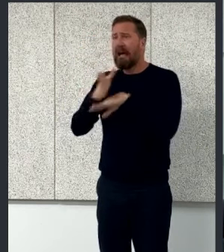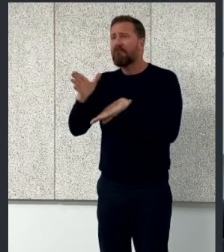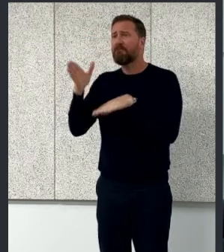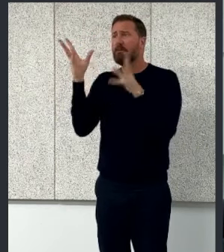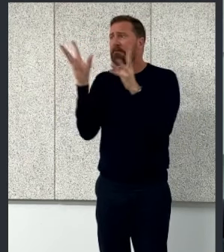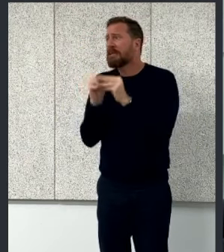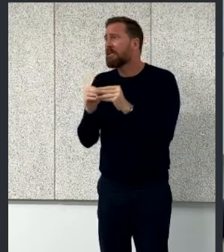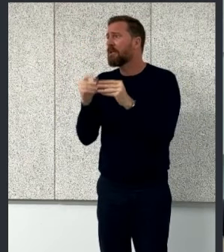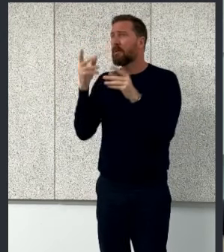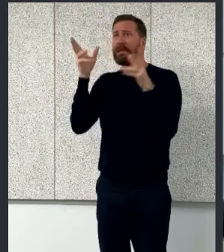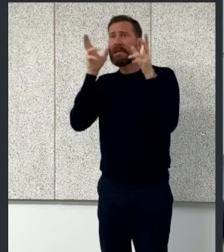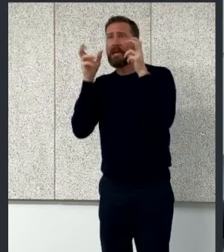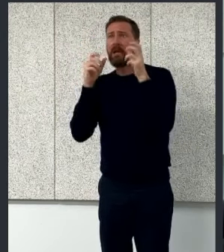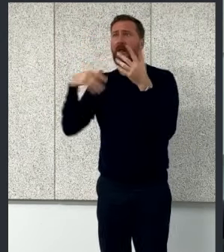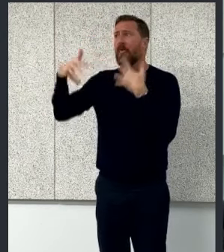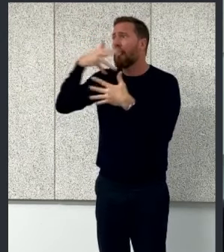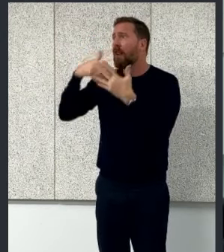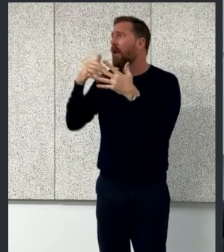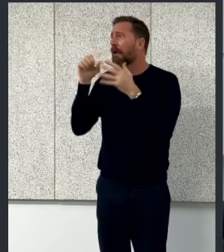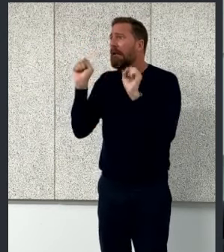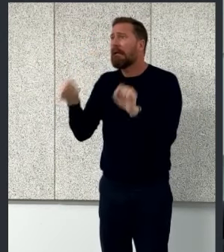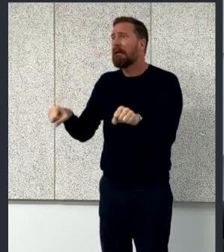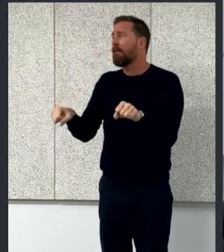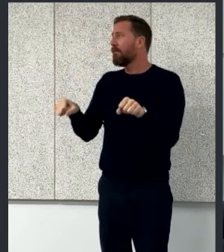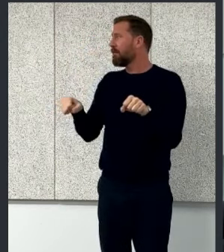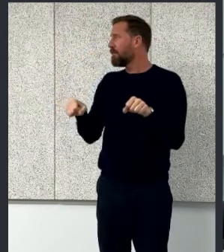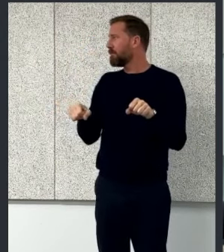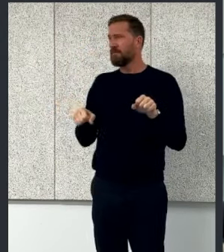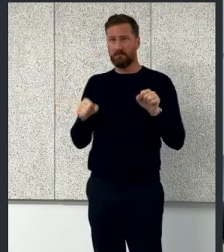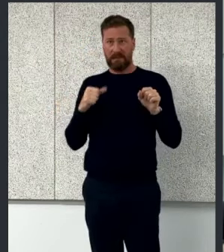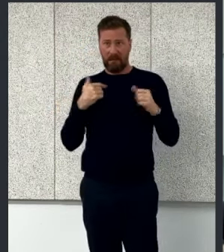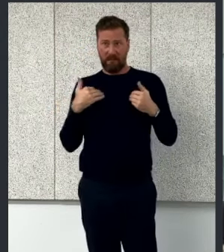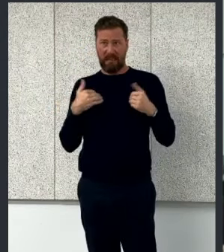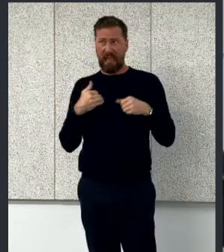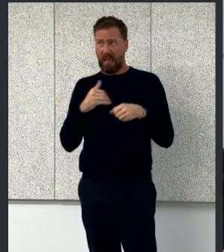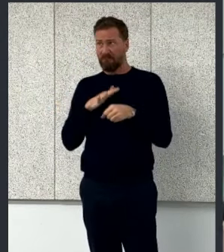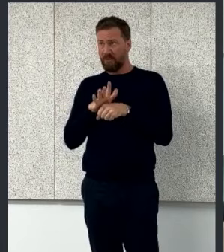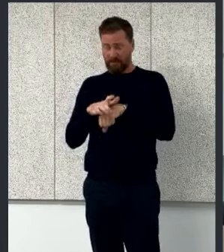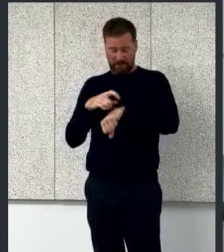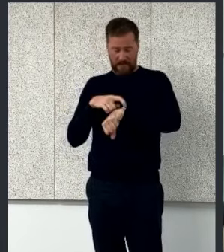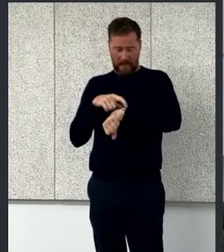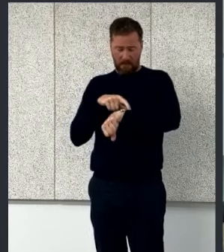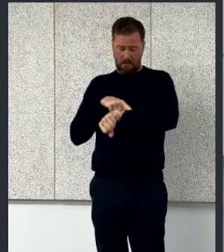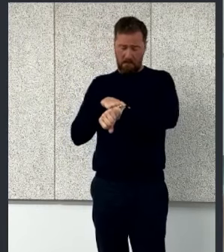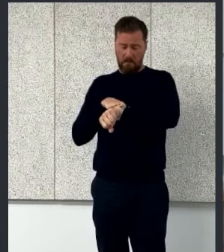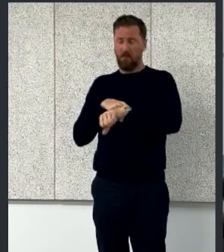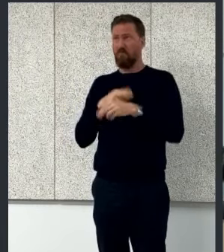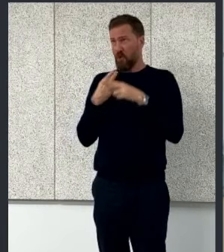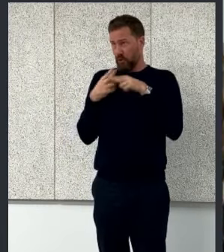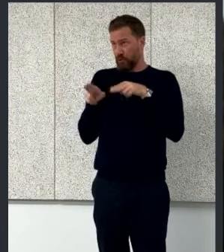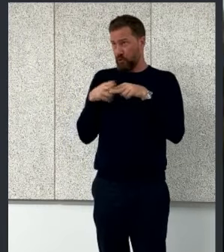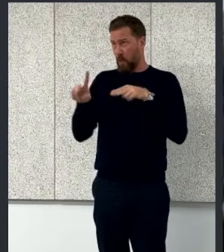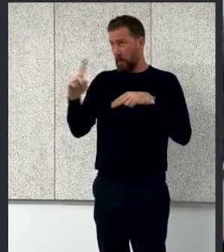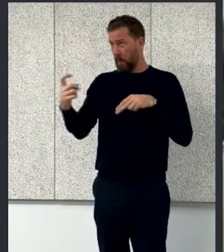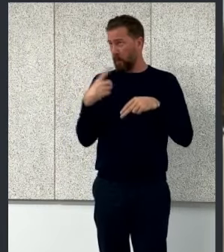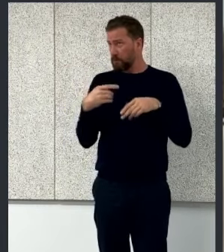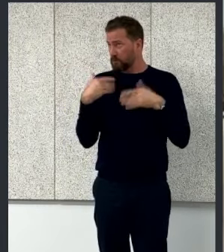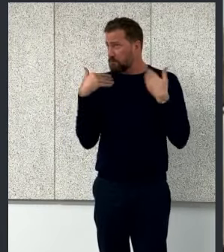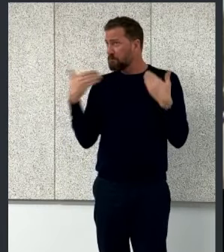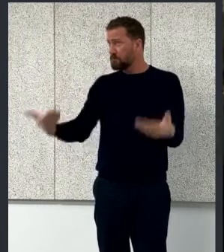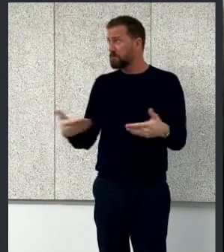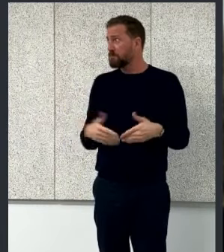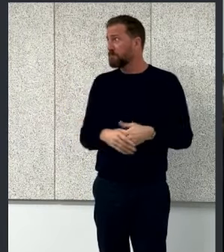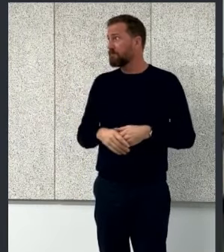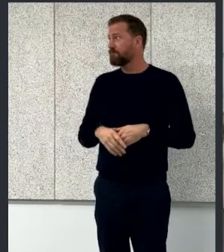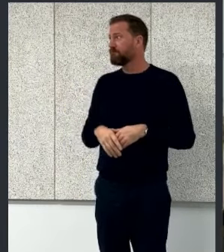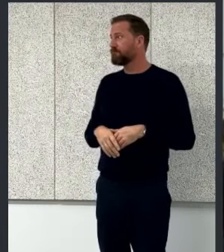Yeah. Ben, great question. Also, like, we have time for a couple quick ones. Let's do it. Let's do it. Yeah. We're gonna need